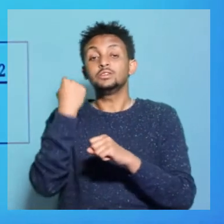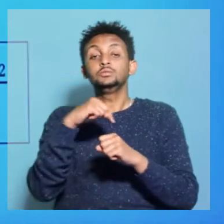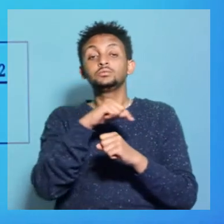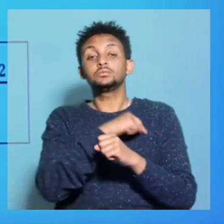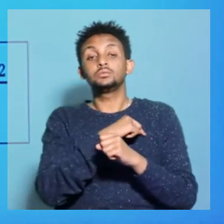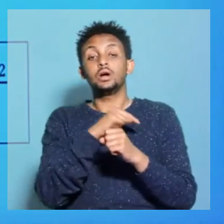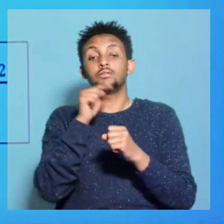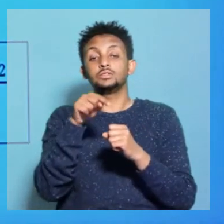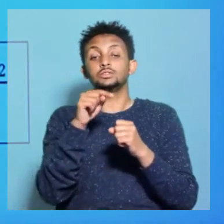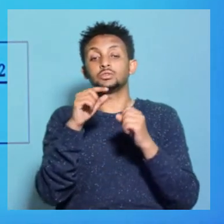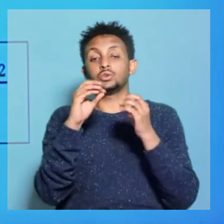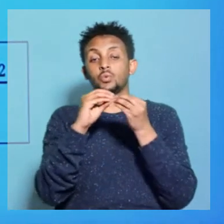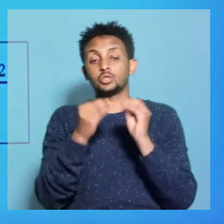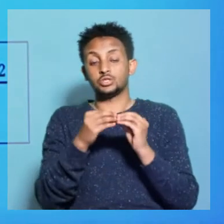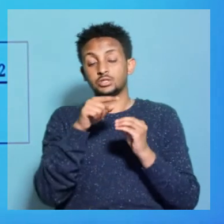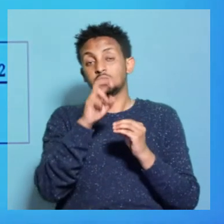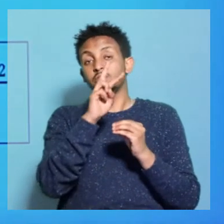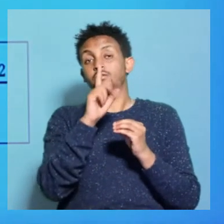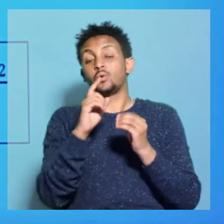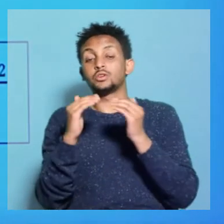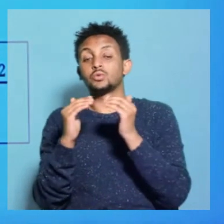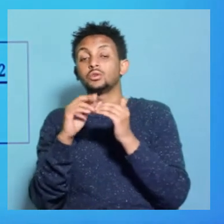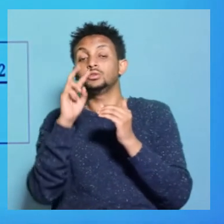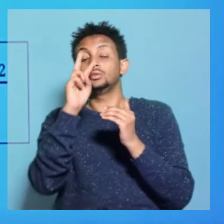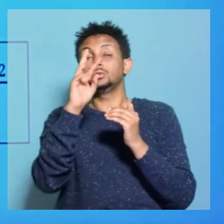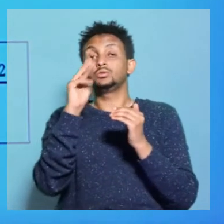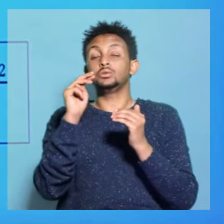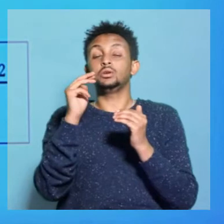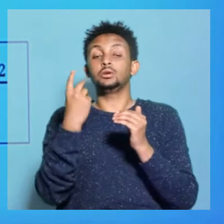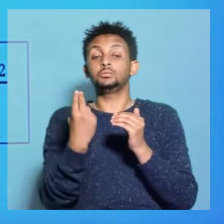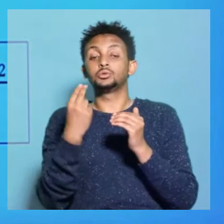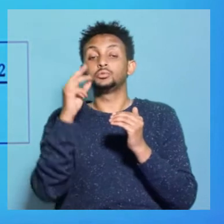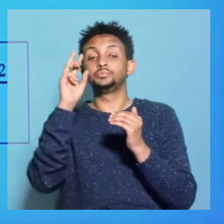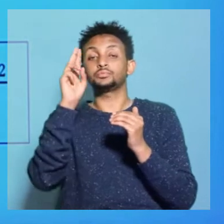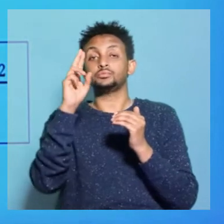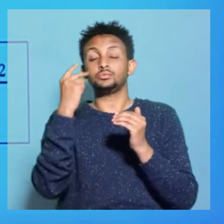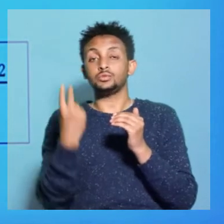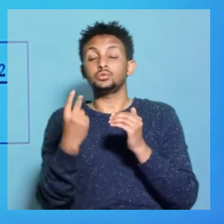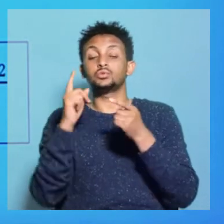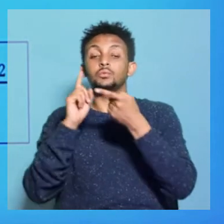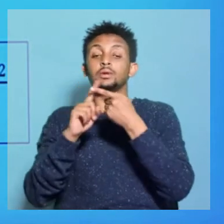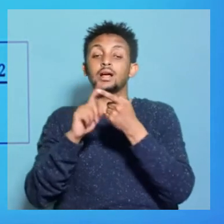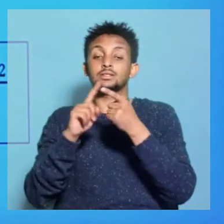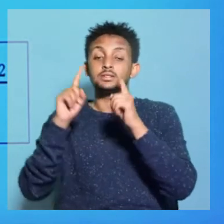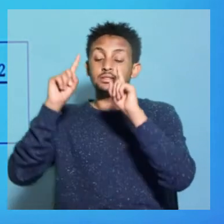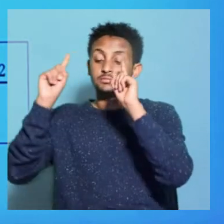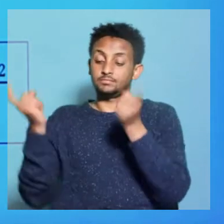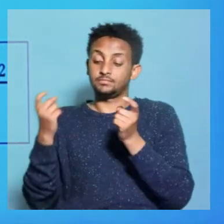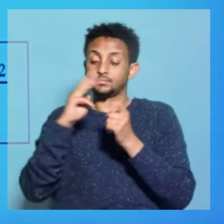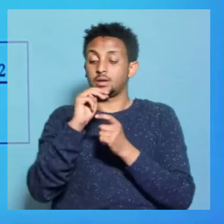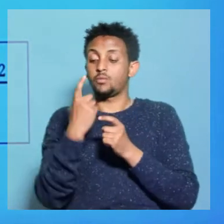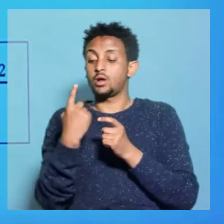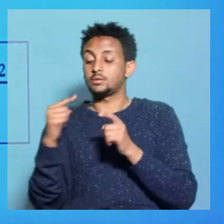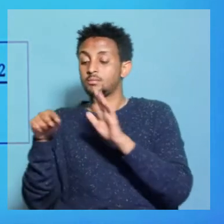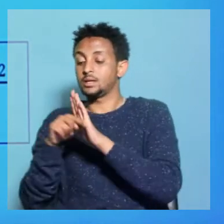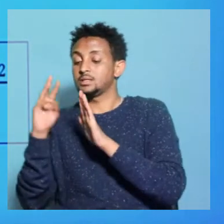have these equations. This equation says that the final velocity of particle 1 can be given as twice of mass 2 times